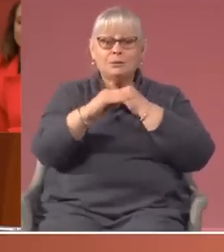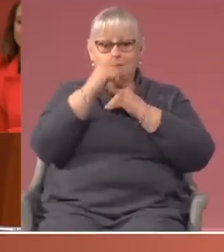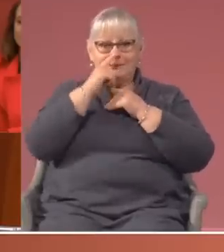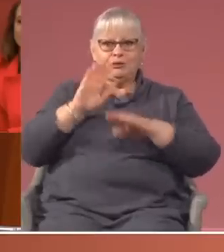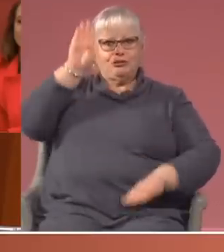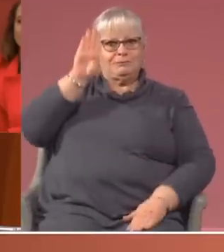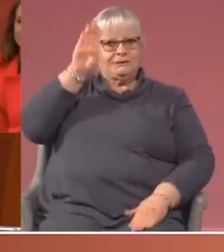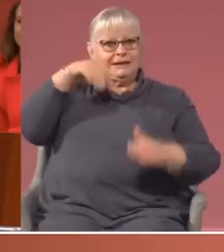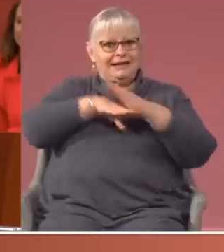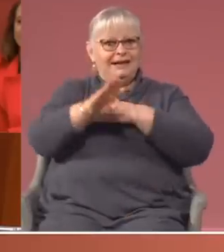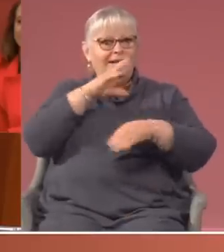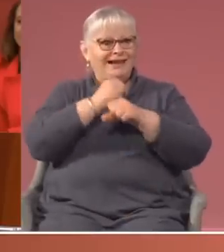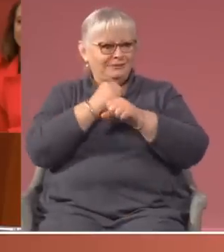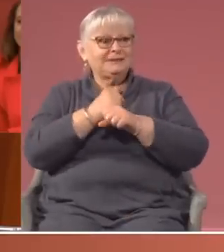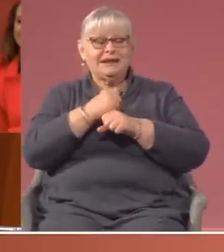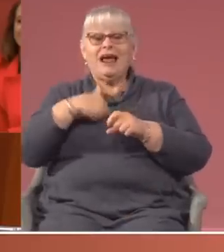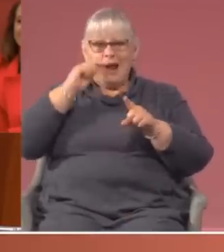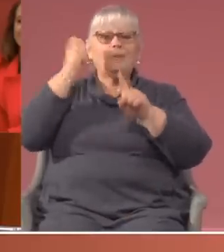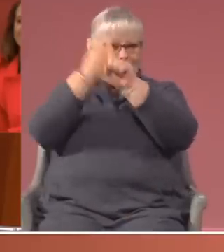look forward to prosecuting over my term.